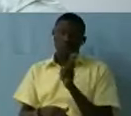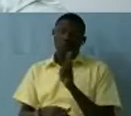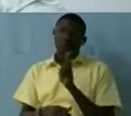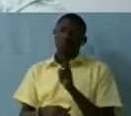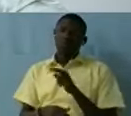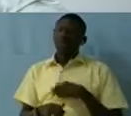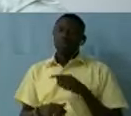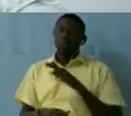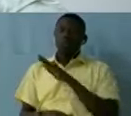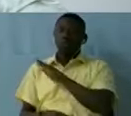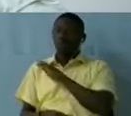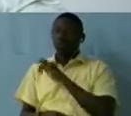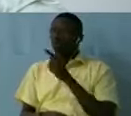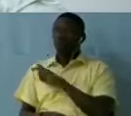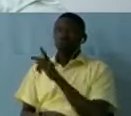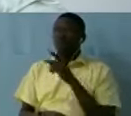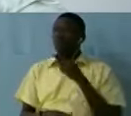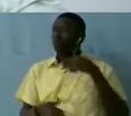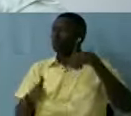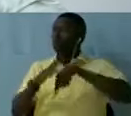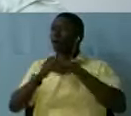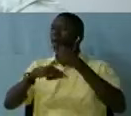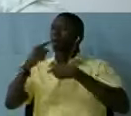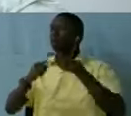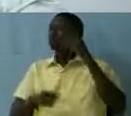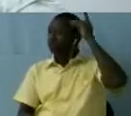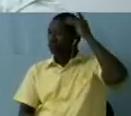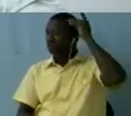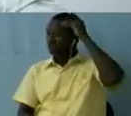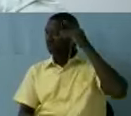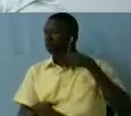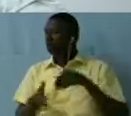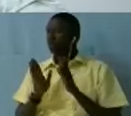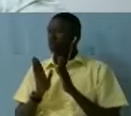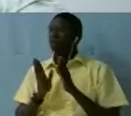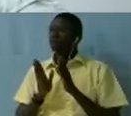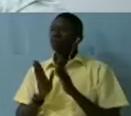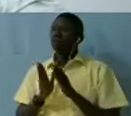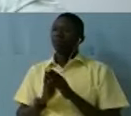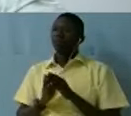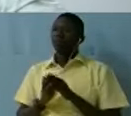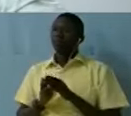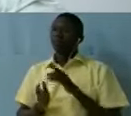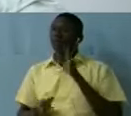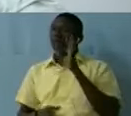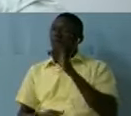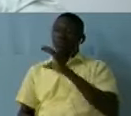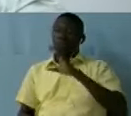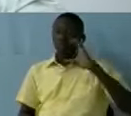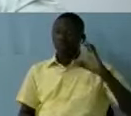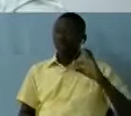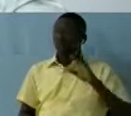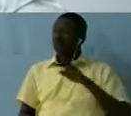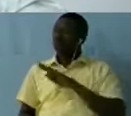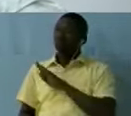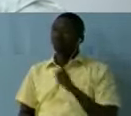is also no politics adu ni manka politic kuti we are also not interested